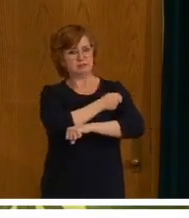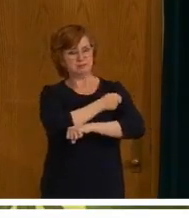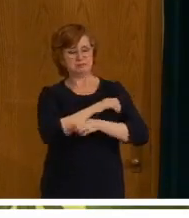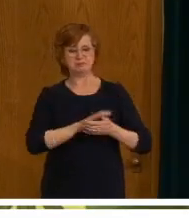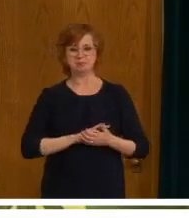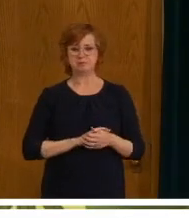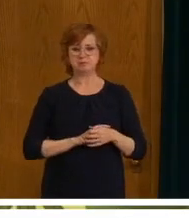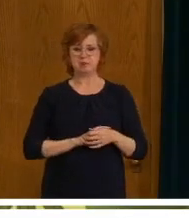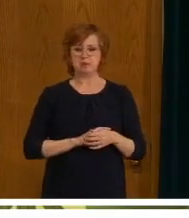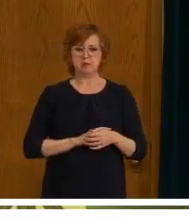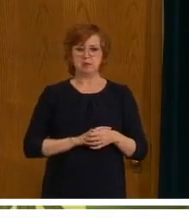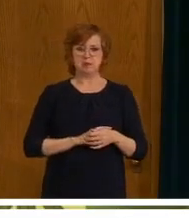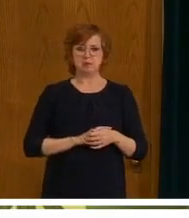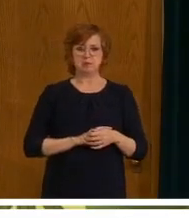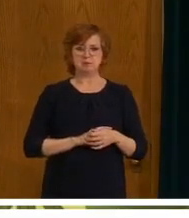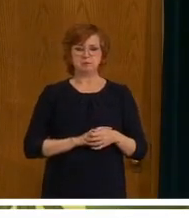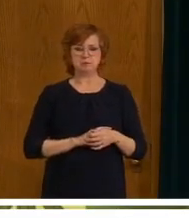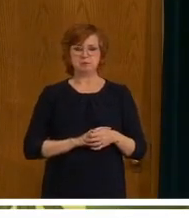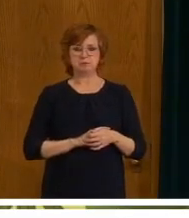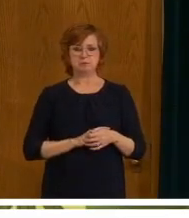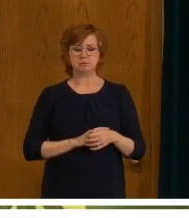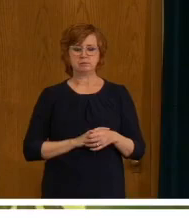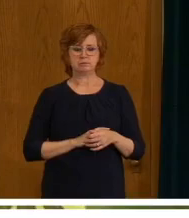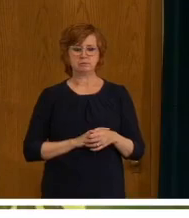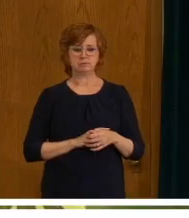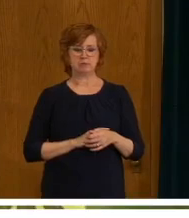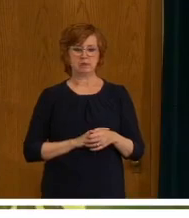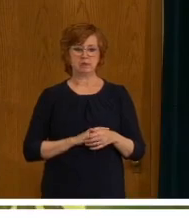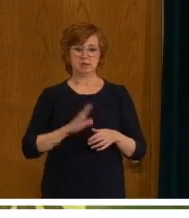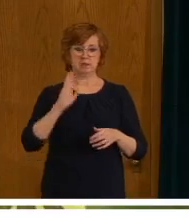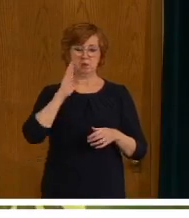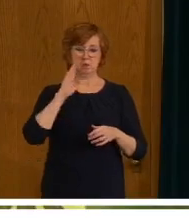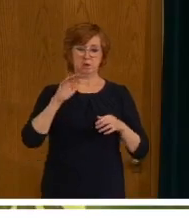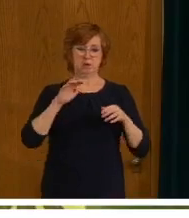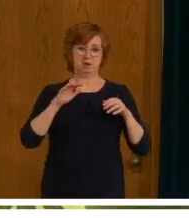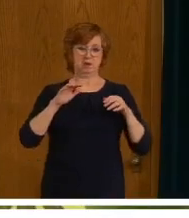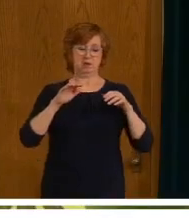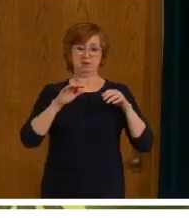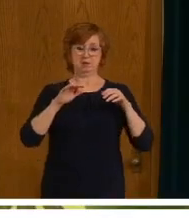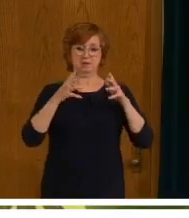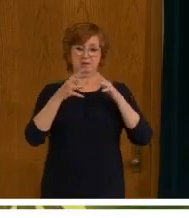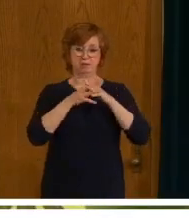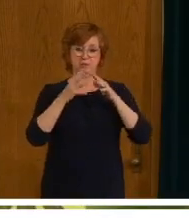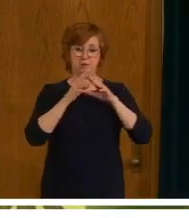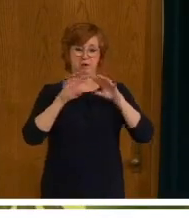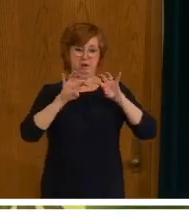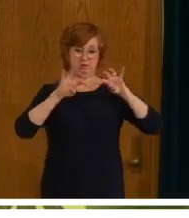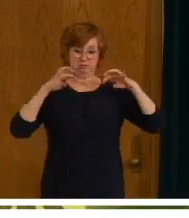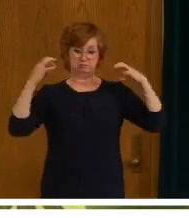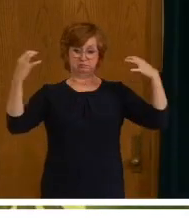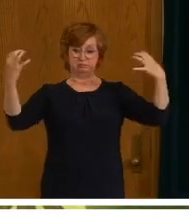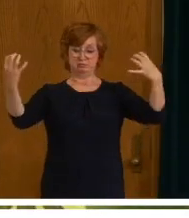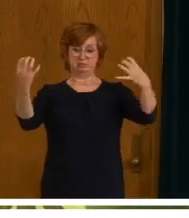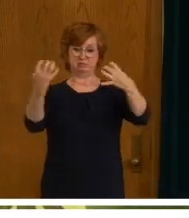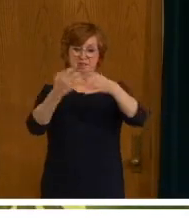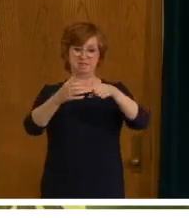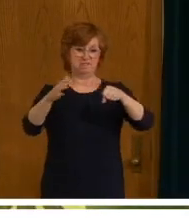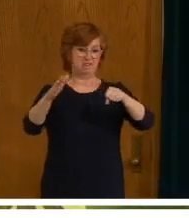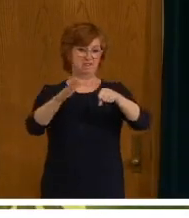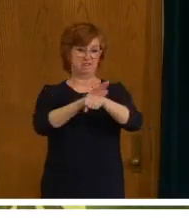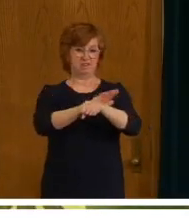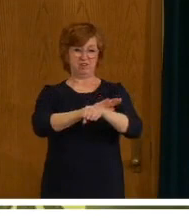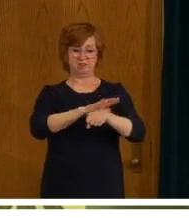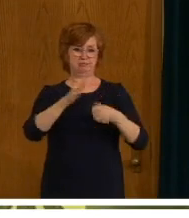opportunity to, I don't know if the stadium will be full in the early days. That will be up